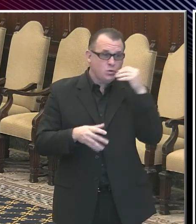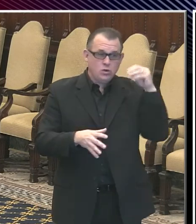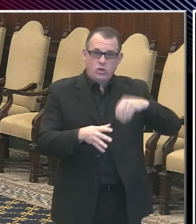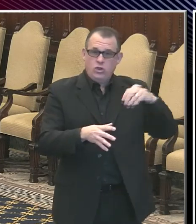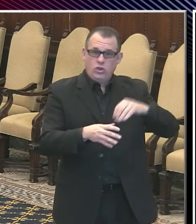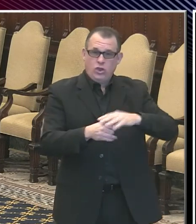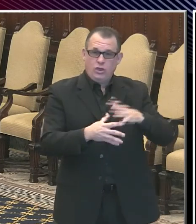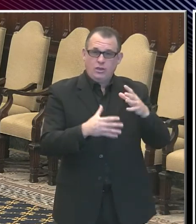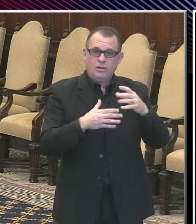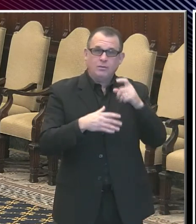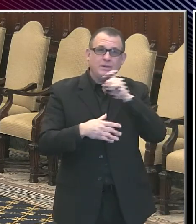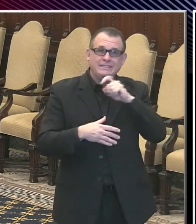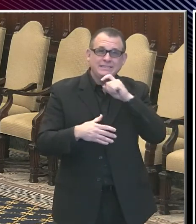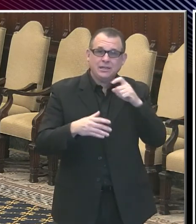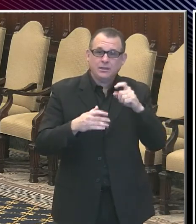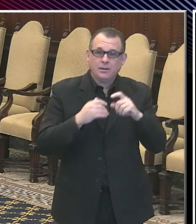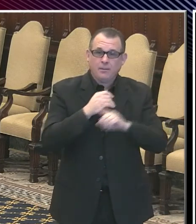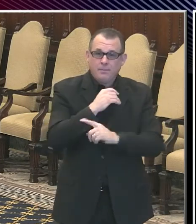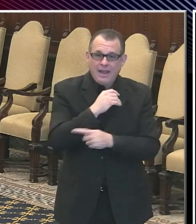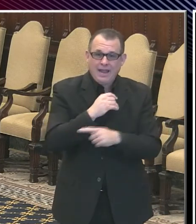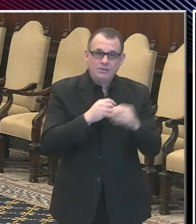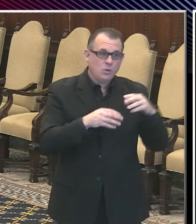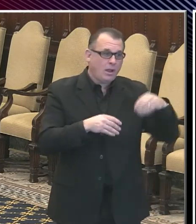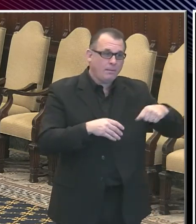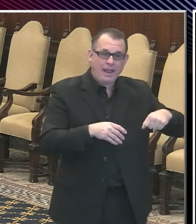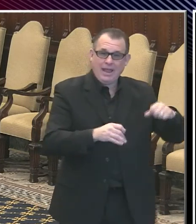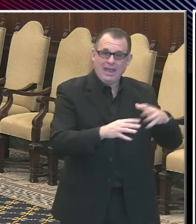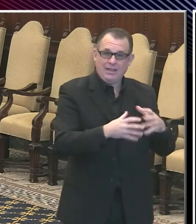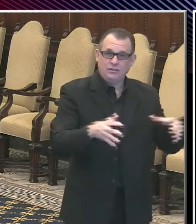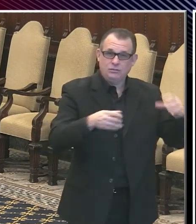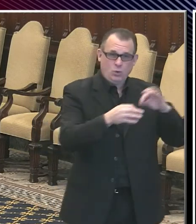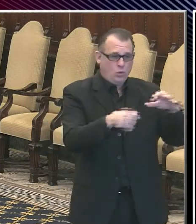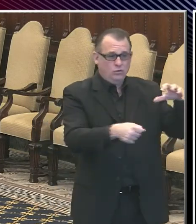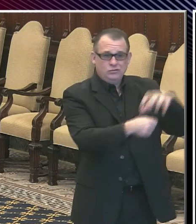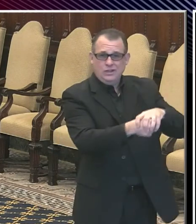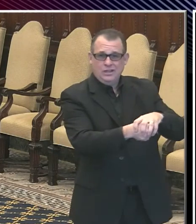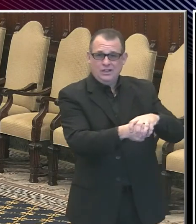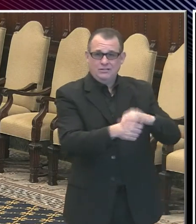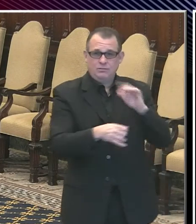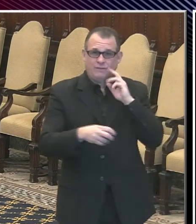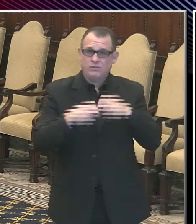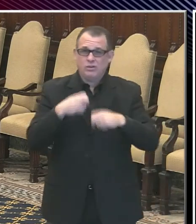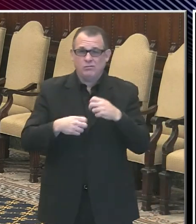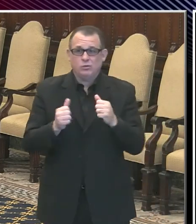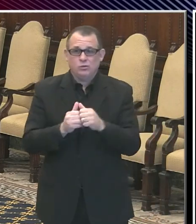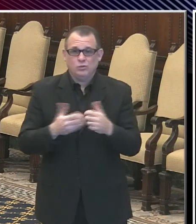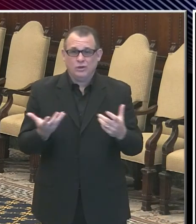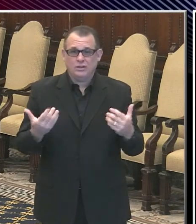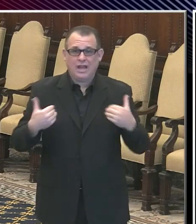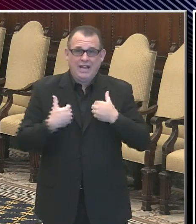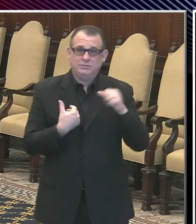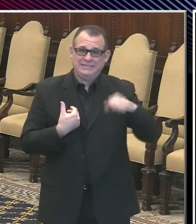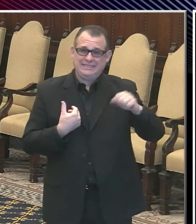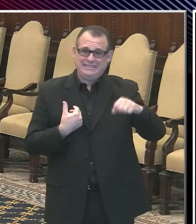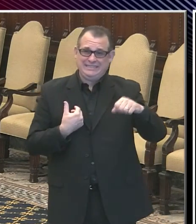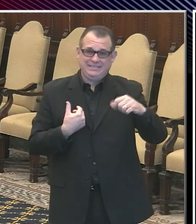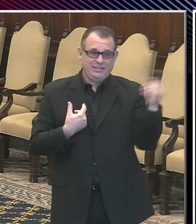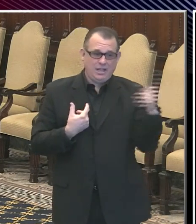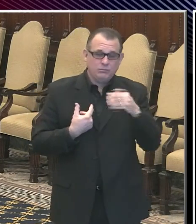bags that are not in a trash can, you have problems with vectors that will come and try to eat that food. I mean, so just think about